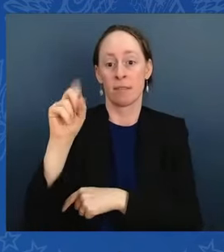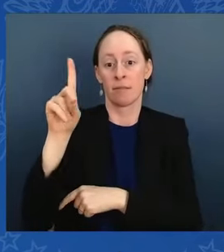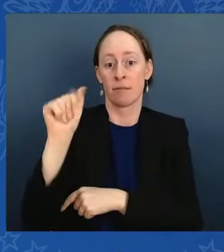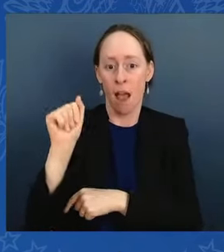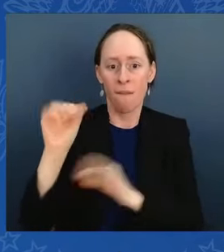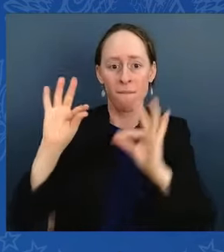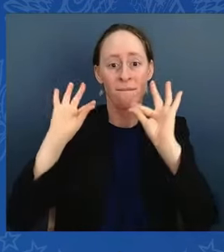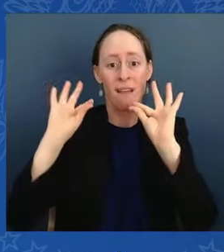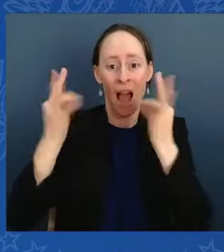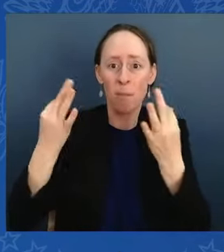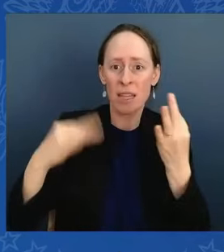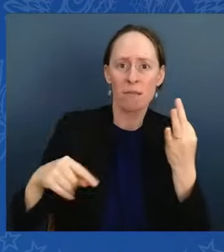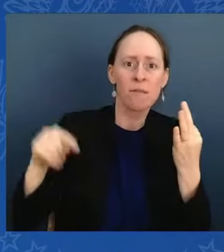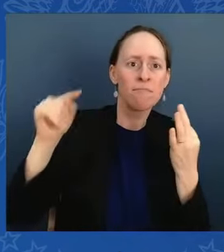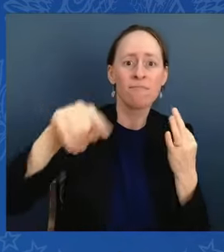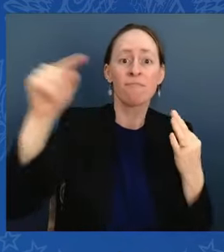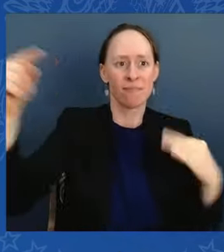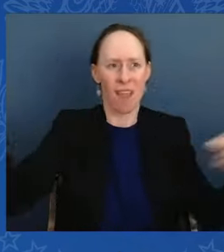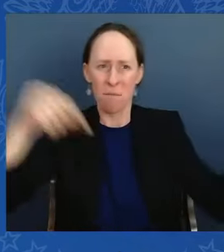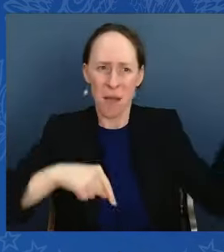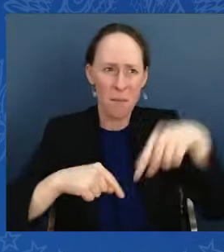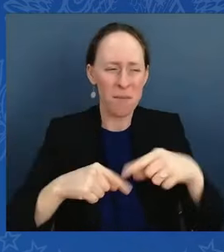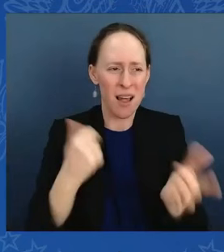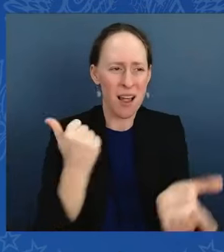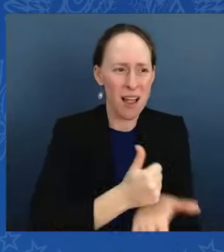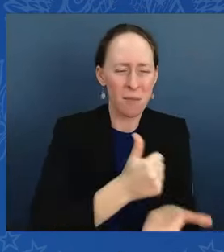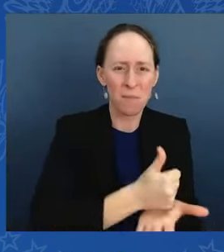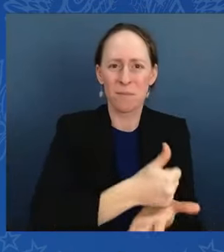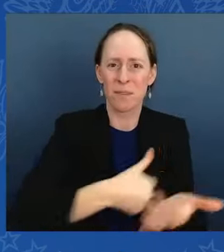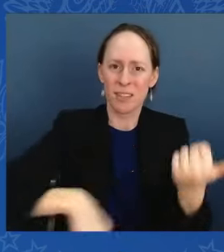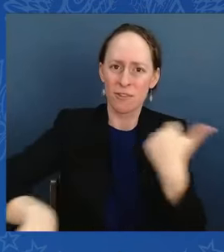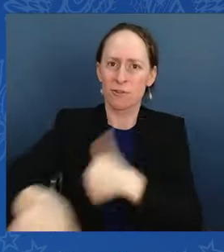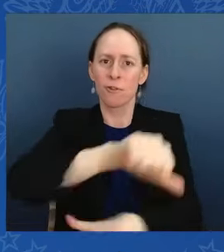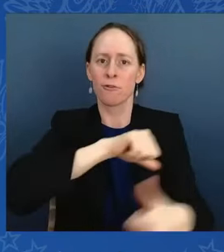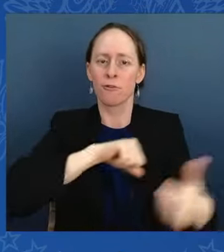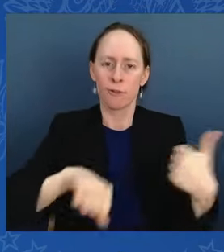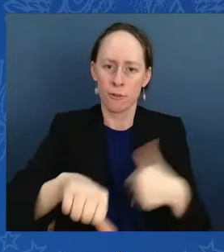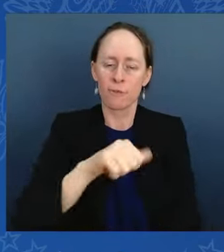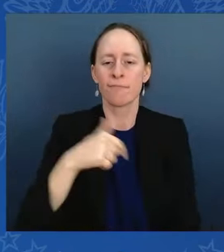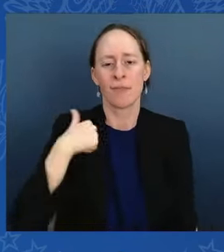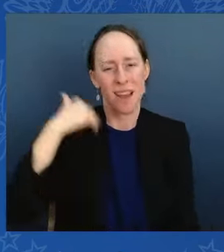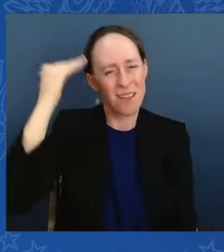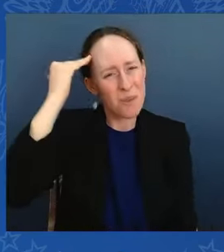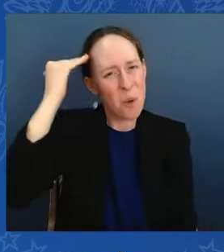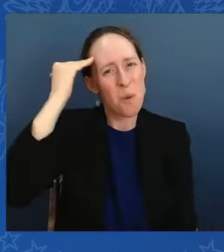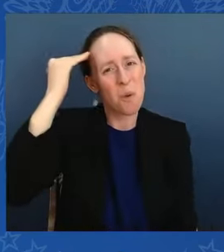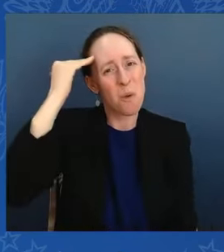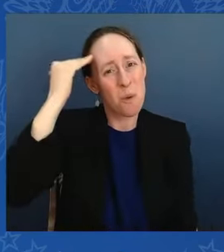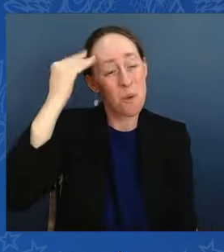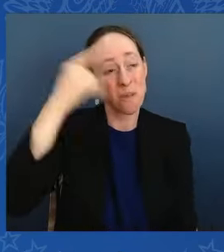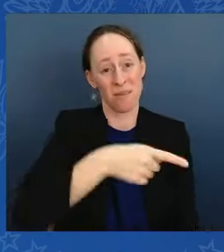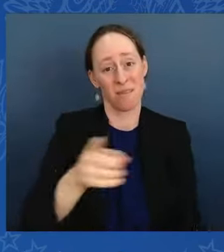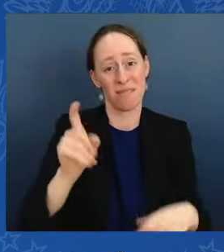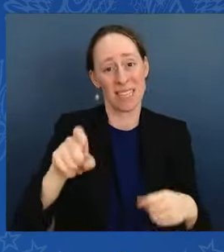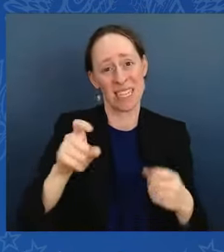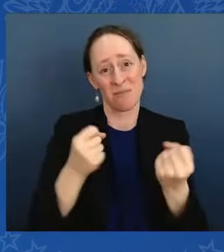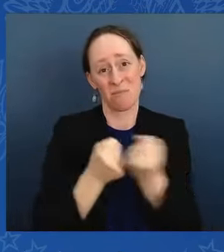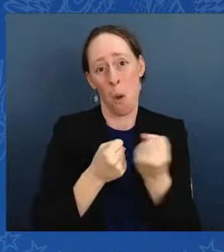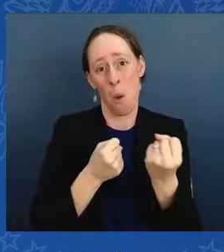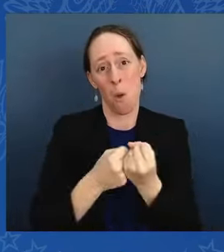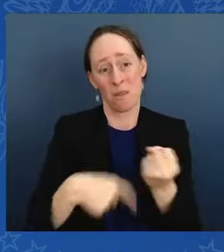for some time to come, and people will need our support. That's why I want to stress our stress hotline at